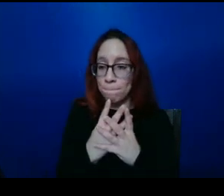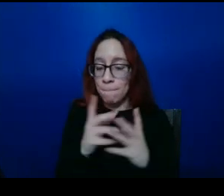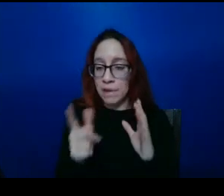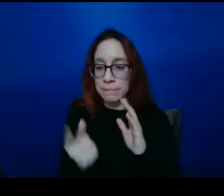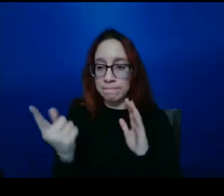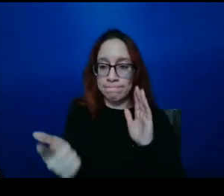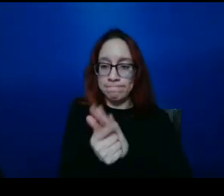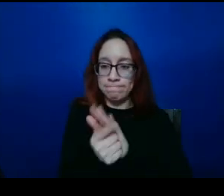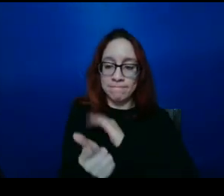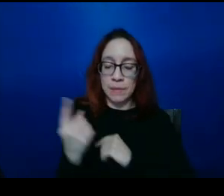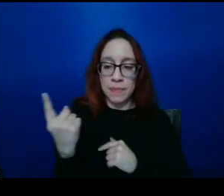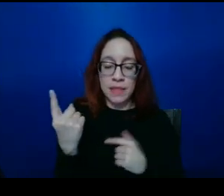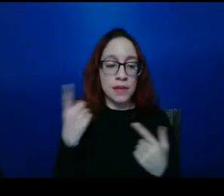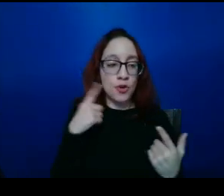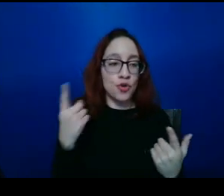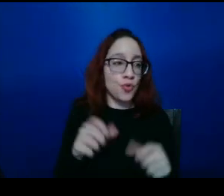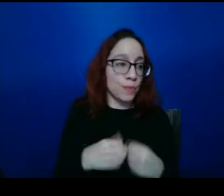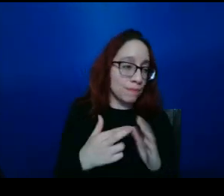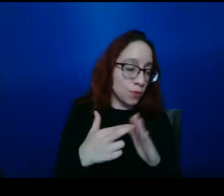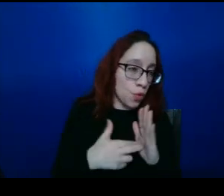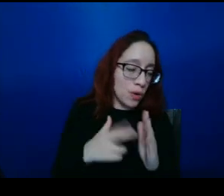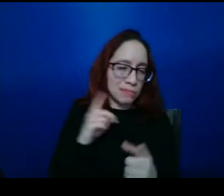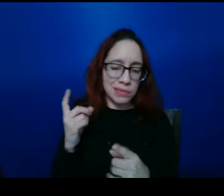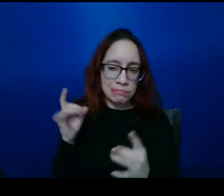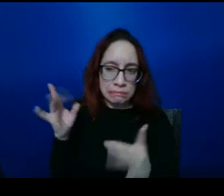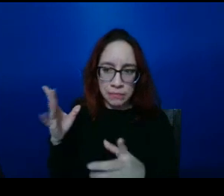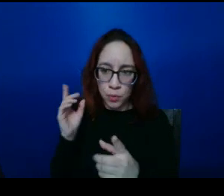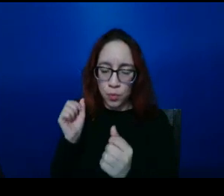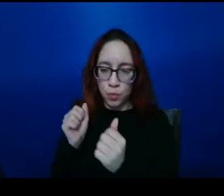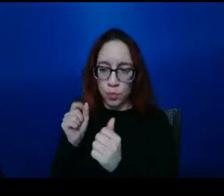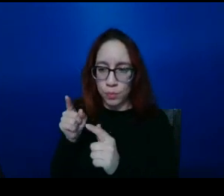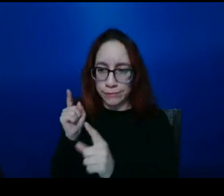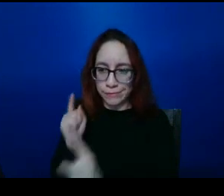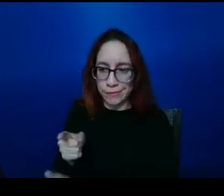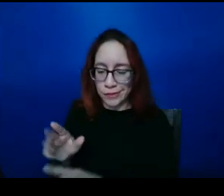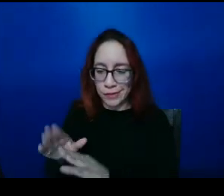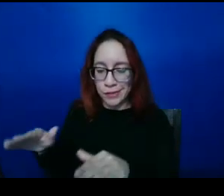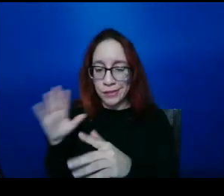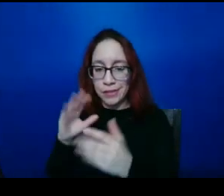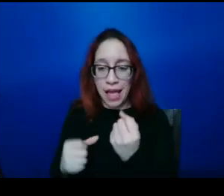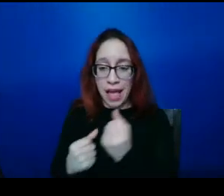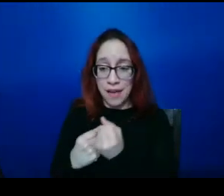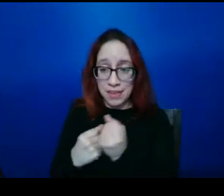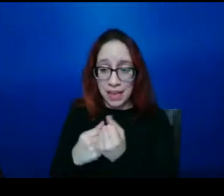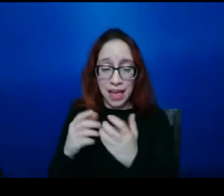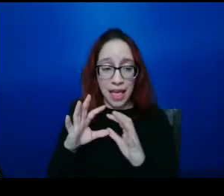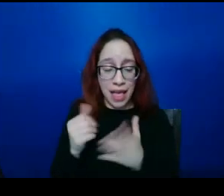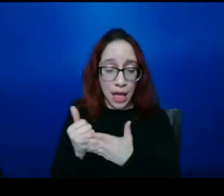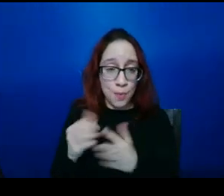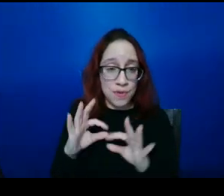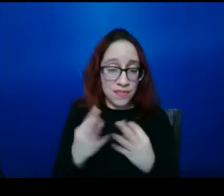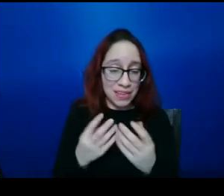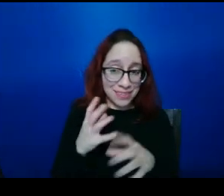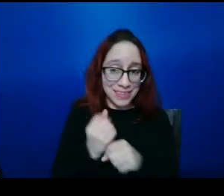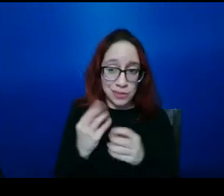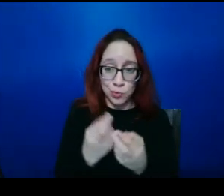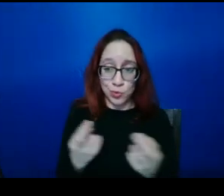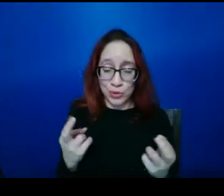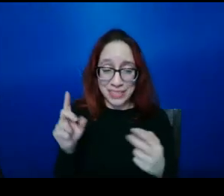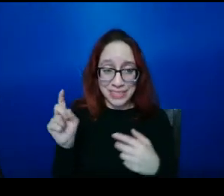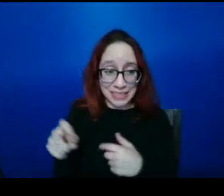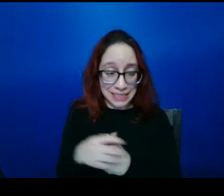any sort of heinous activities towards kids, anything like that, that victim advocate can help assist that family in getting the resources that they